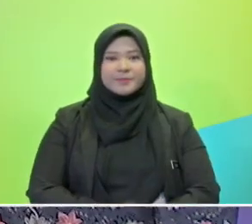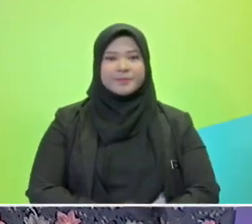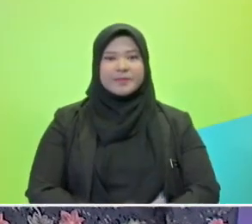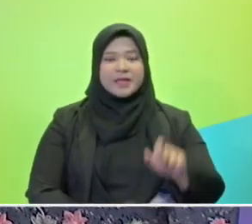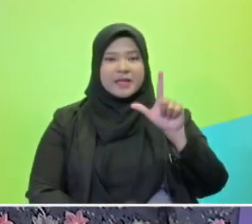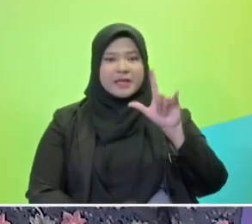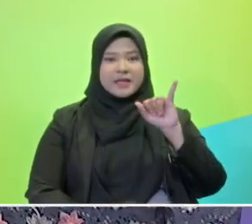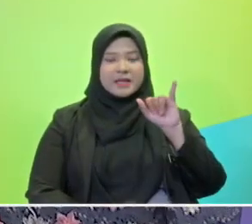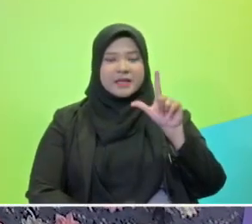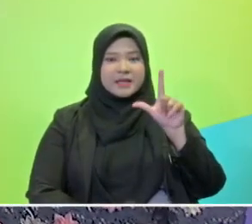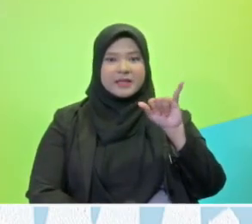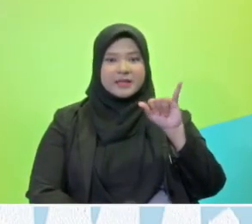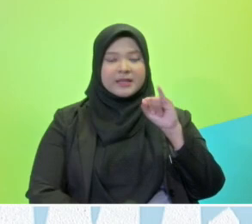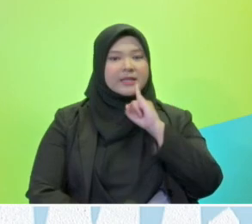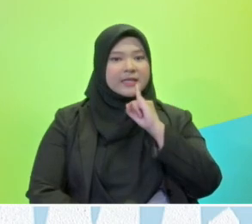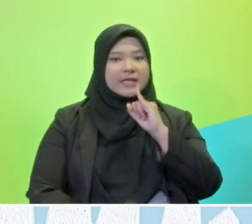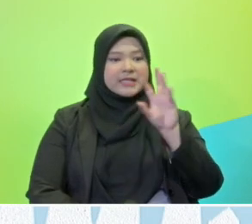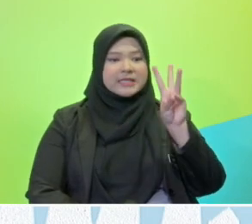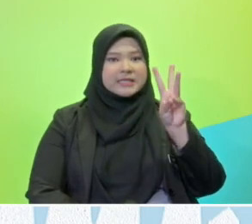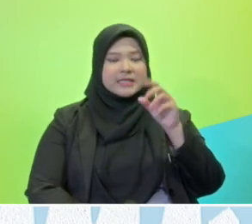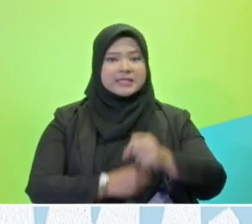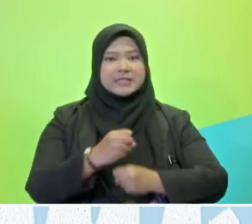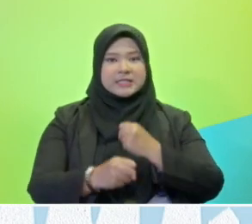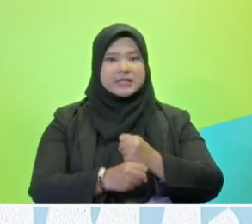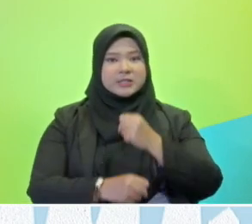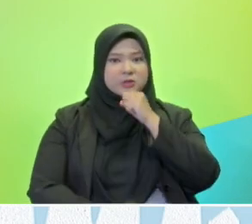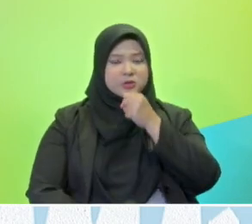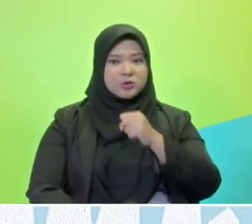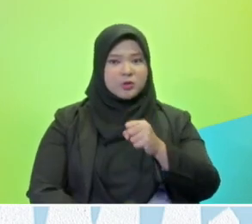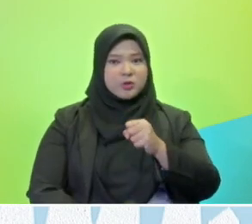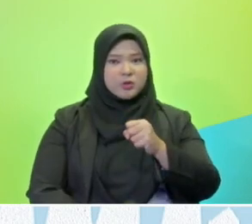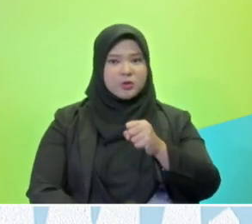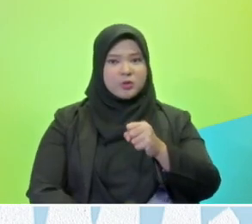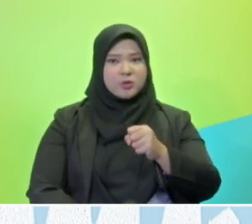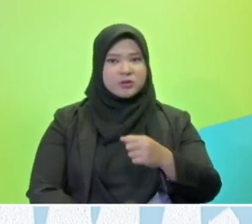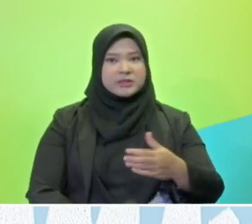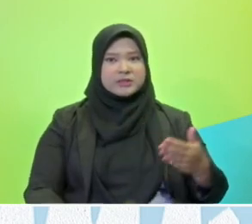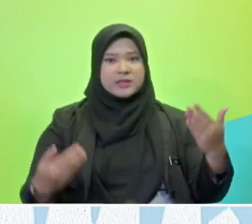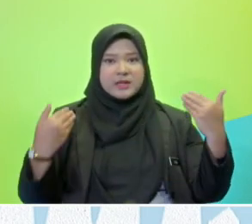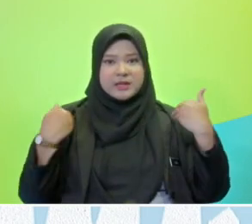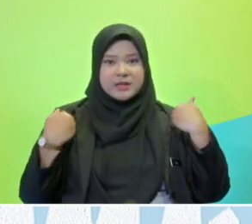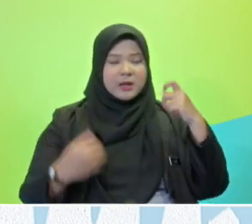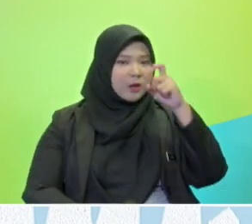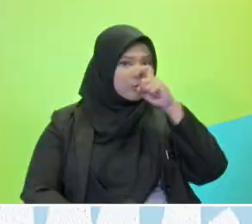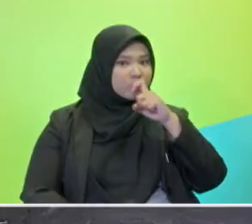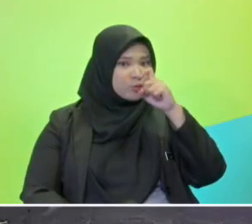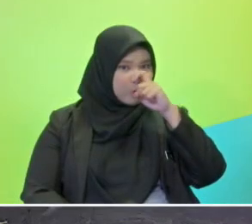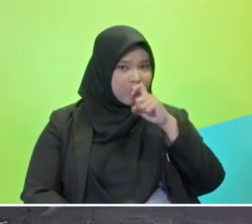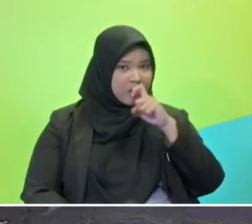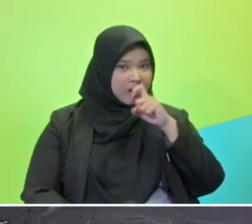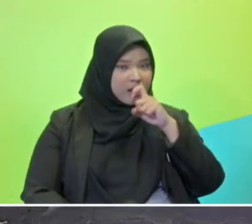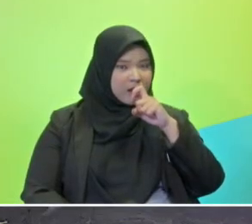Lily's 6 years old. She has got a doll. Is it a green flag or a red